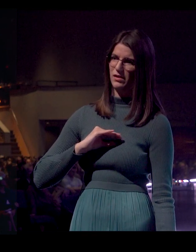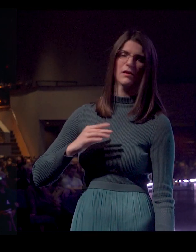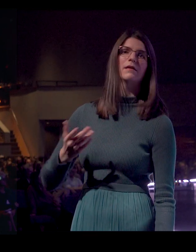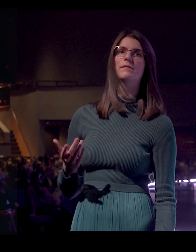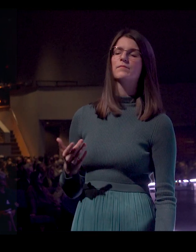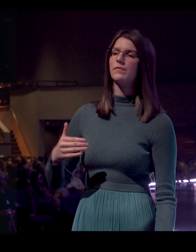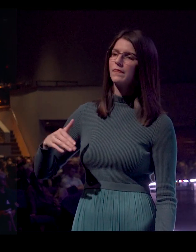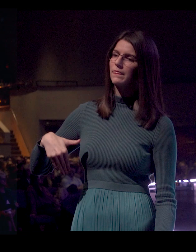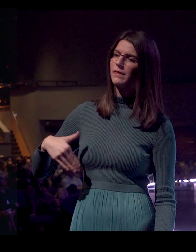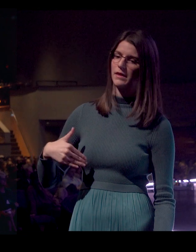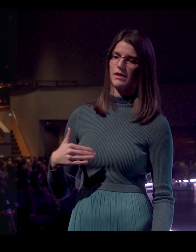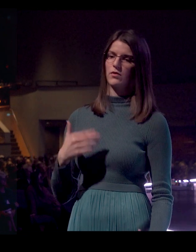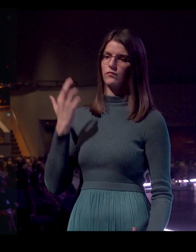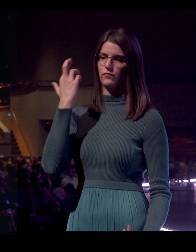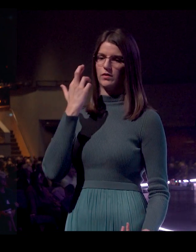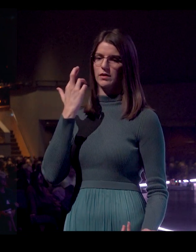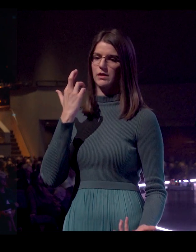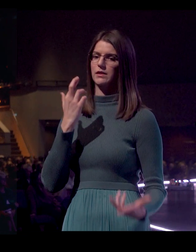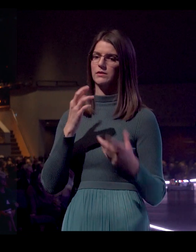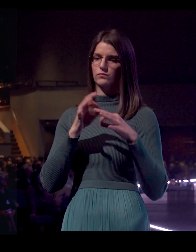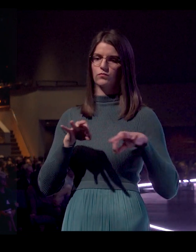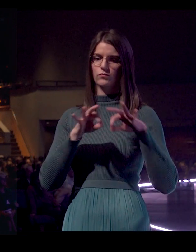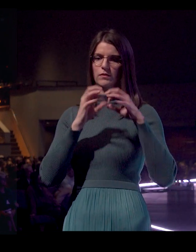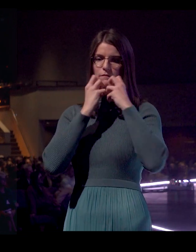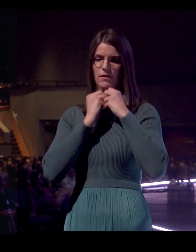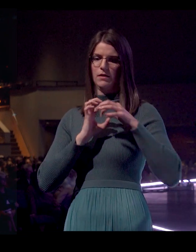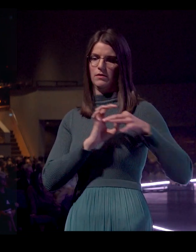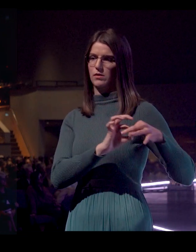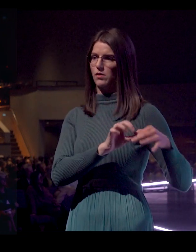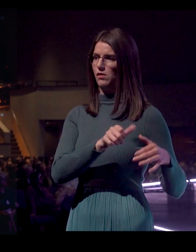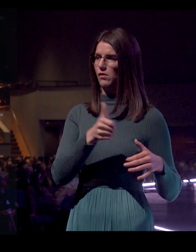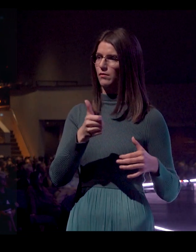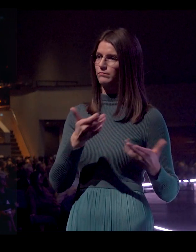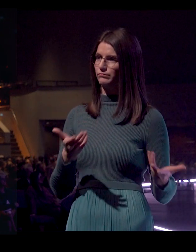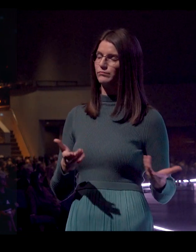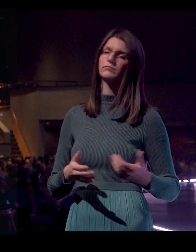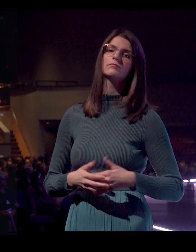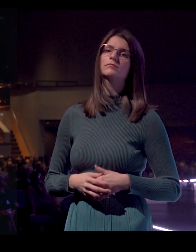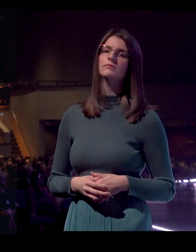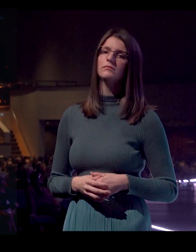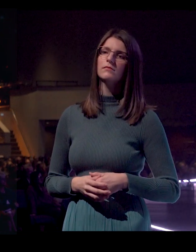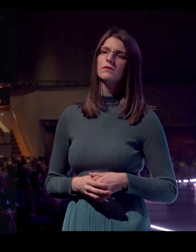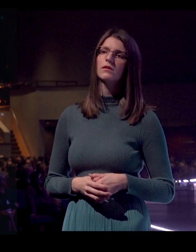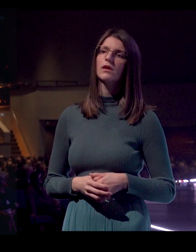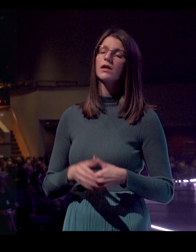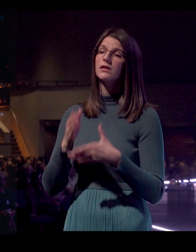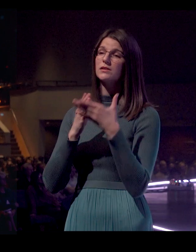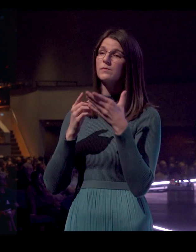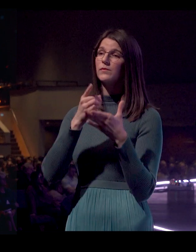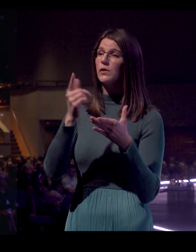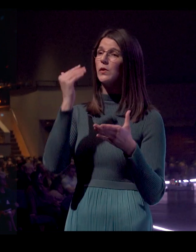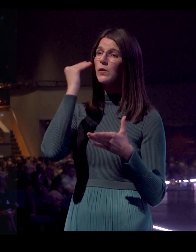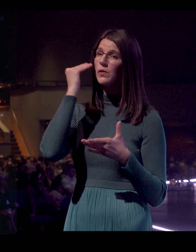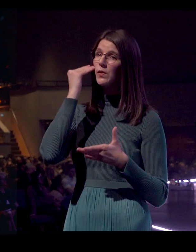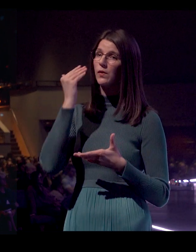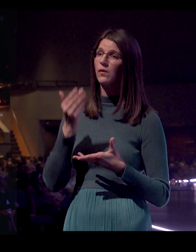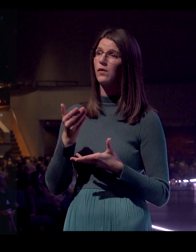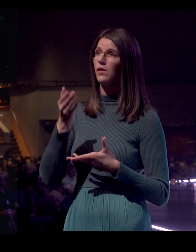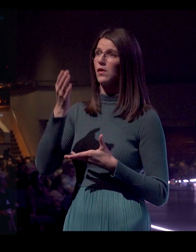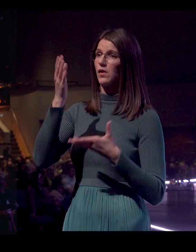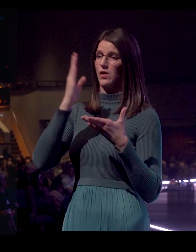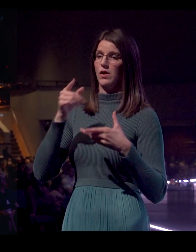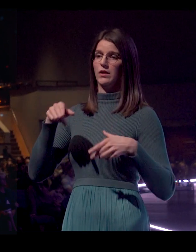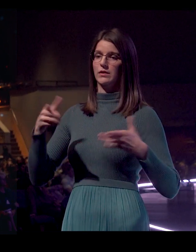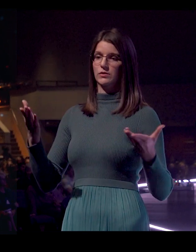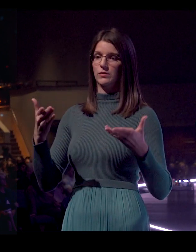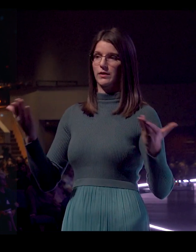God. I just want some of you to know that God has you here today to tell you, I miss you.